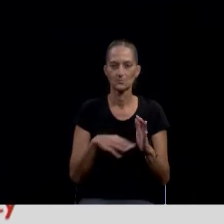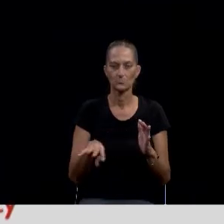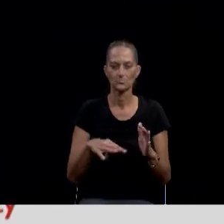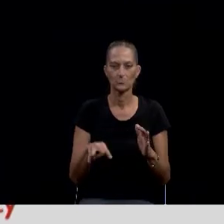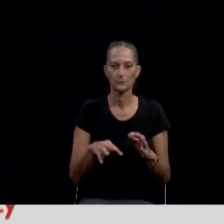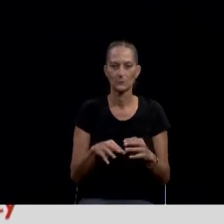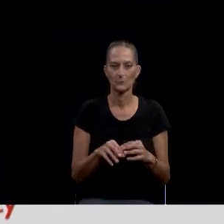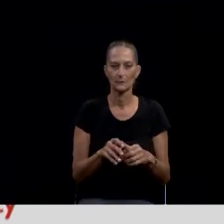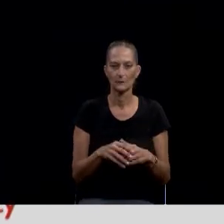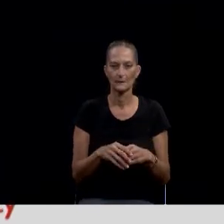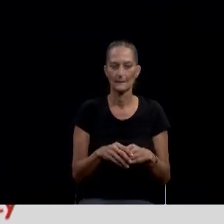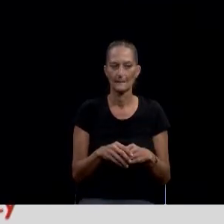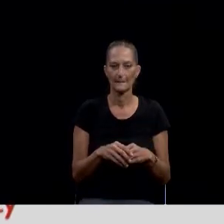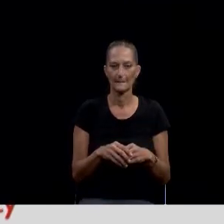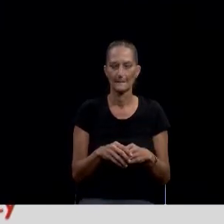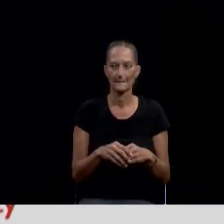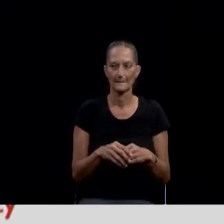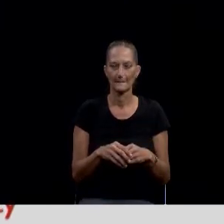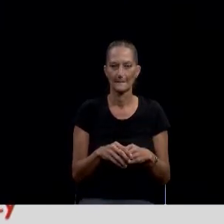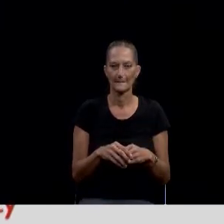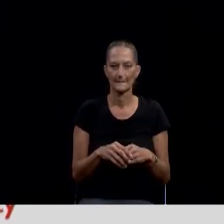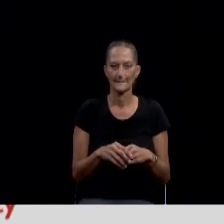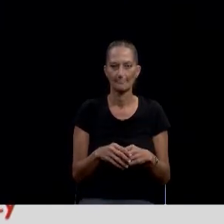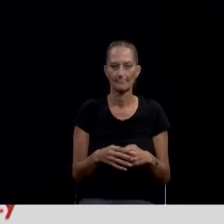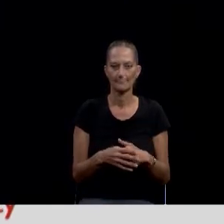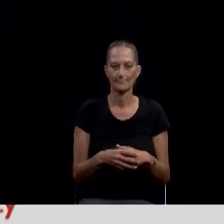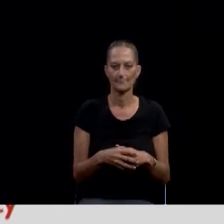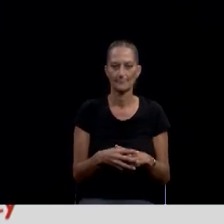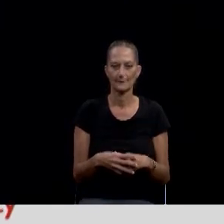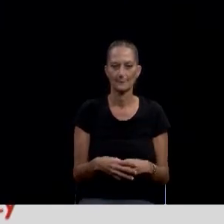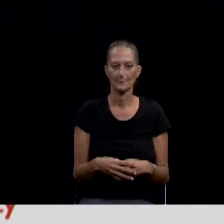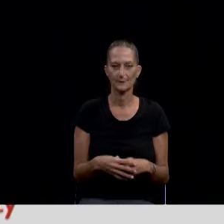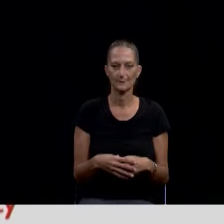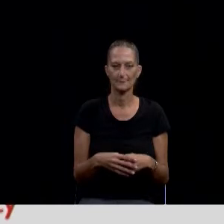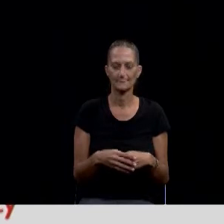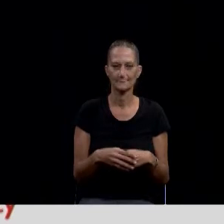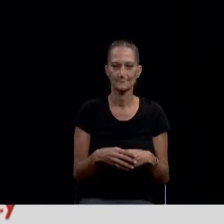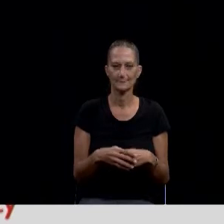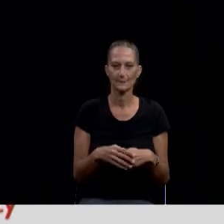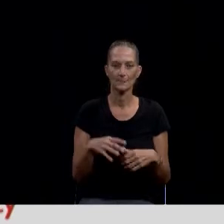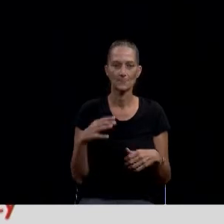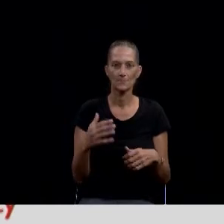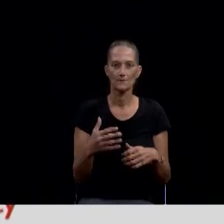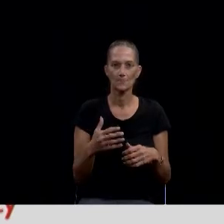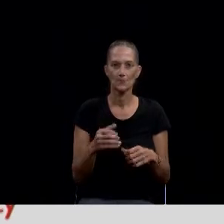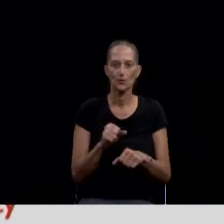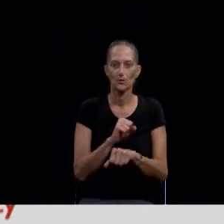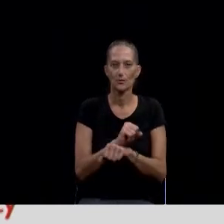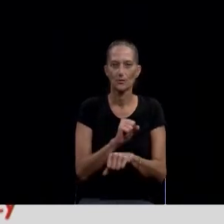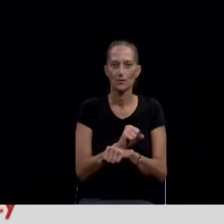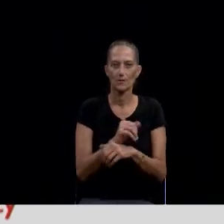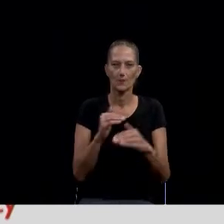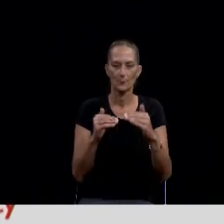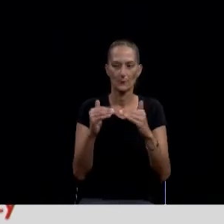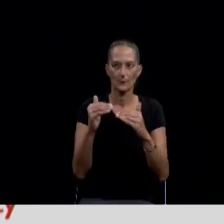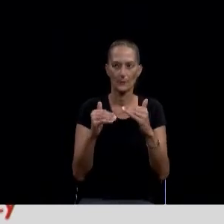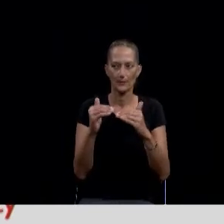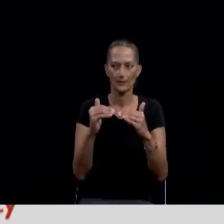beginning. Our whole team is working to balance value with the ambitious vision you've seen so that the public gets the items that it